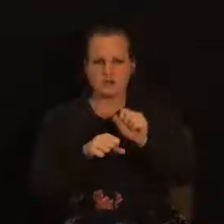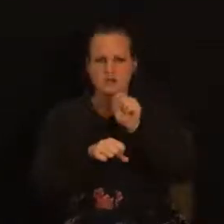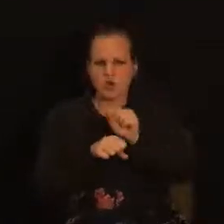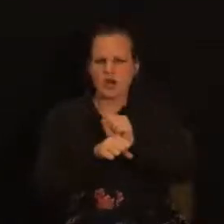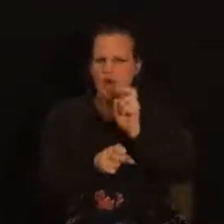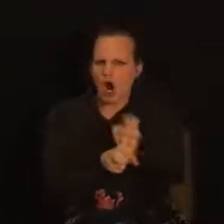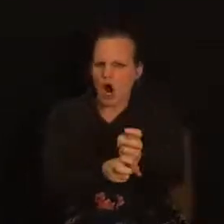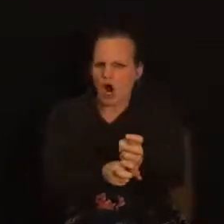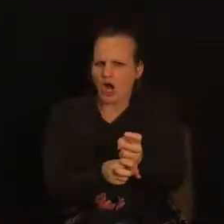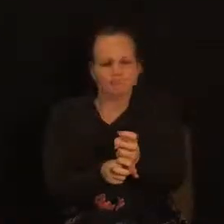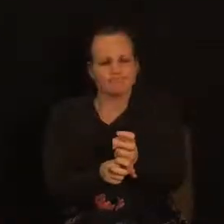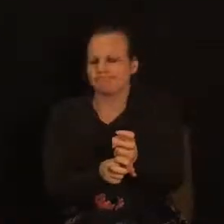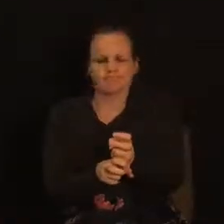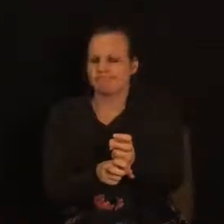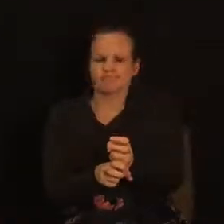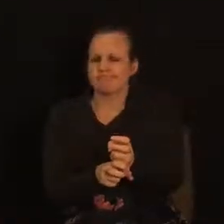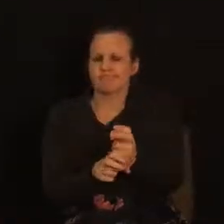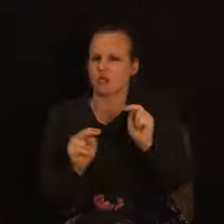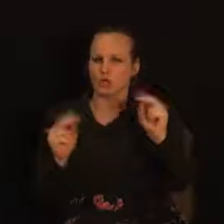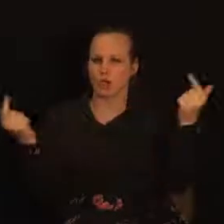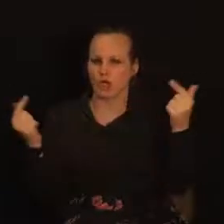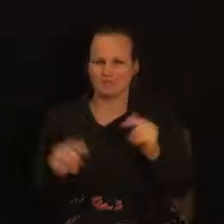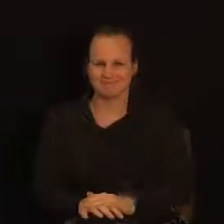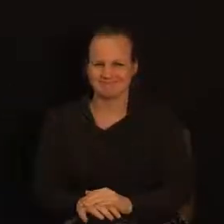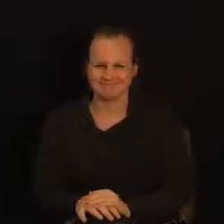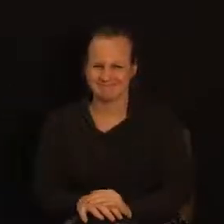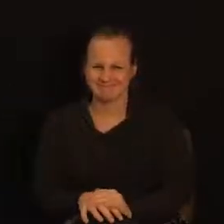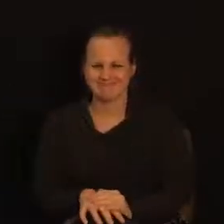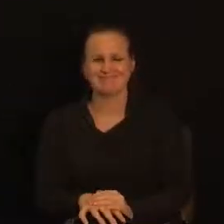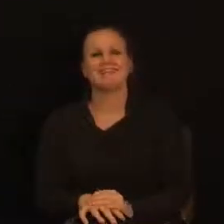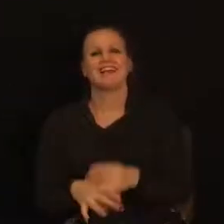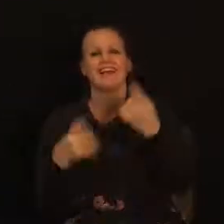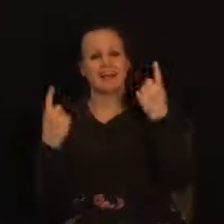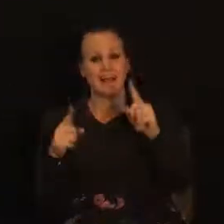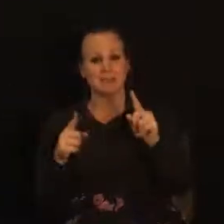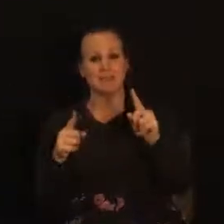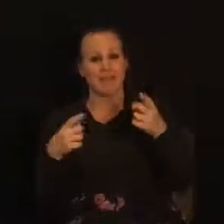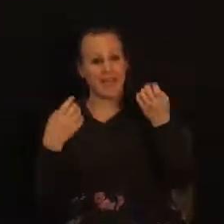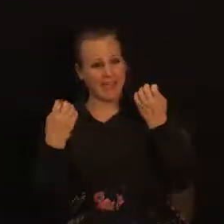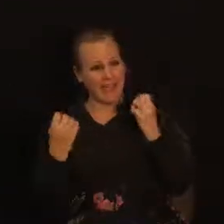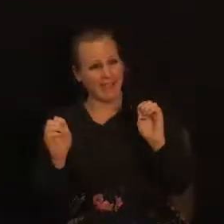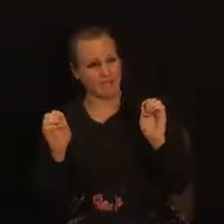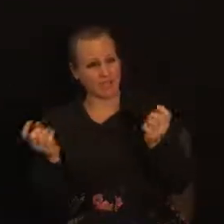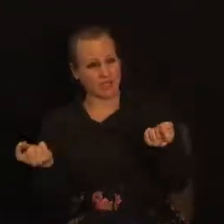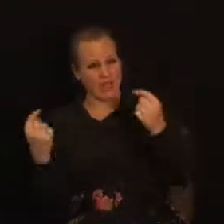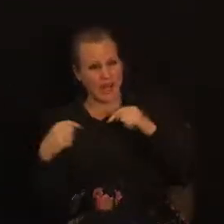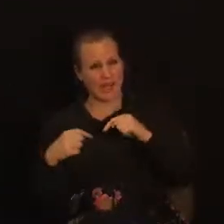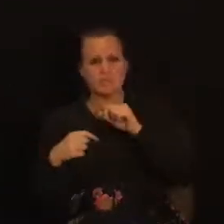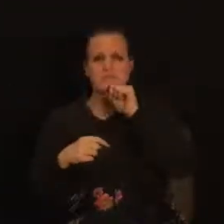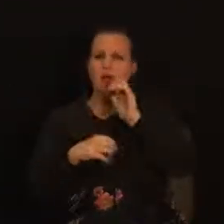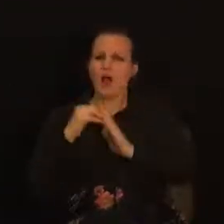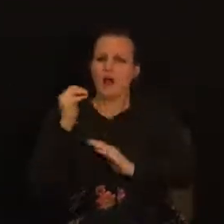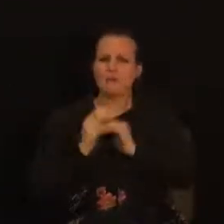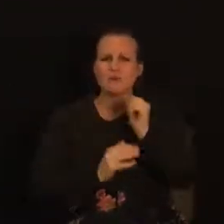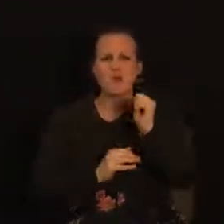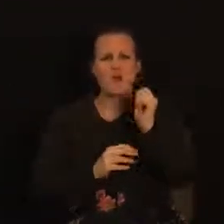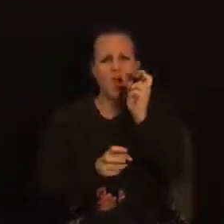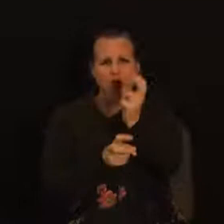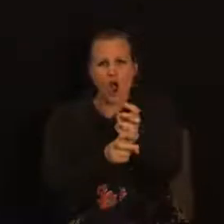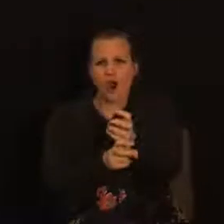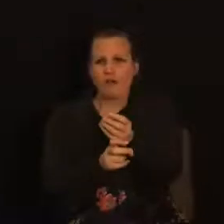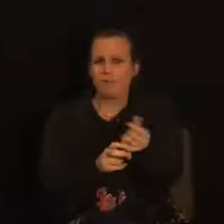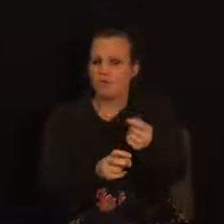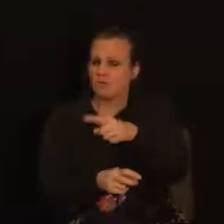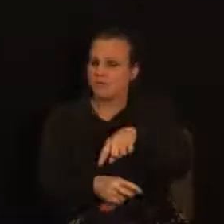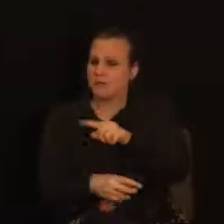looking so good, right? Because when the effort came and it was uncomfortable and hard, you know, a couple of them still wanted,